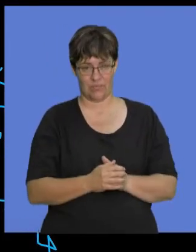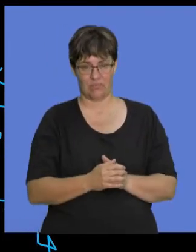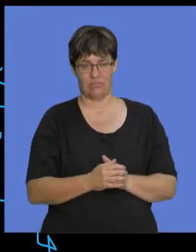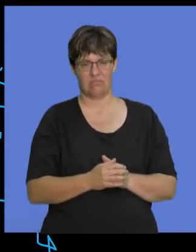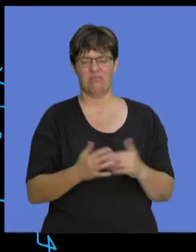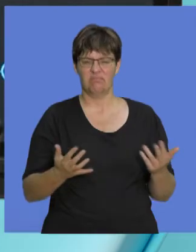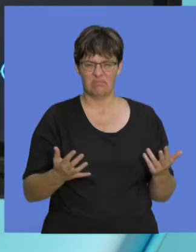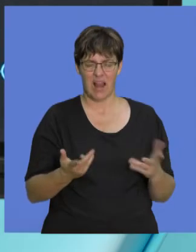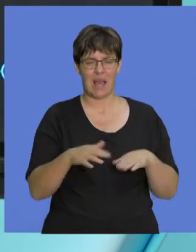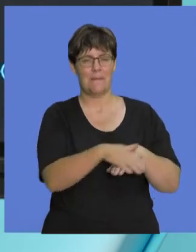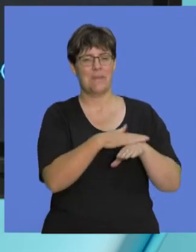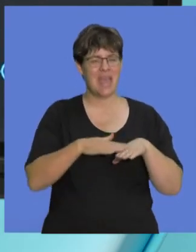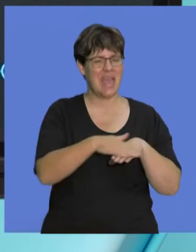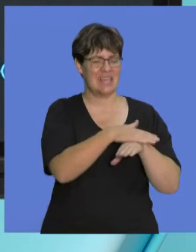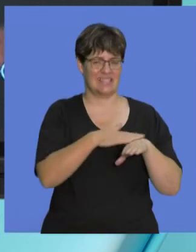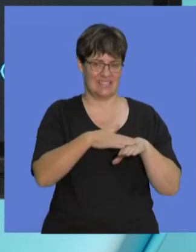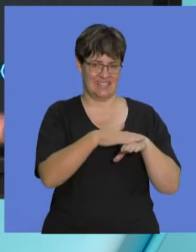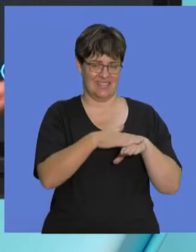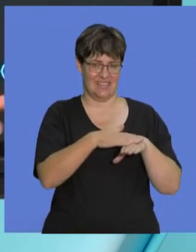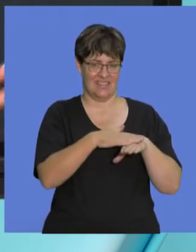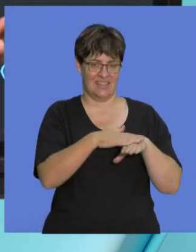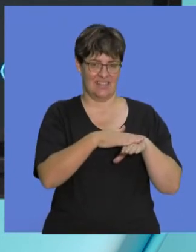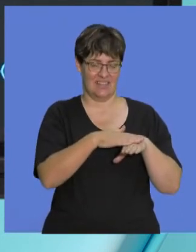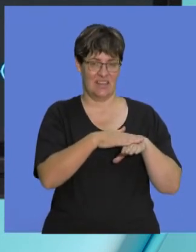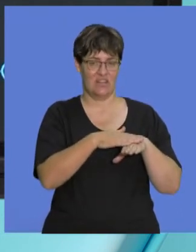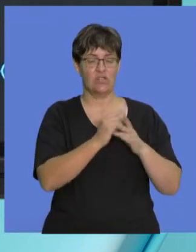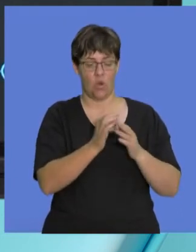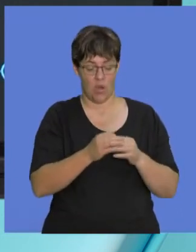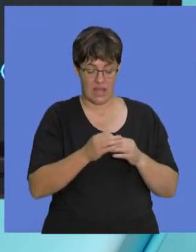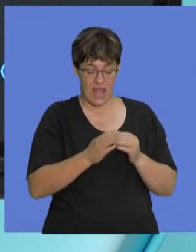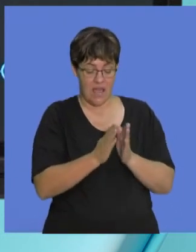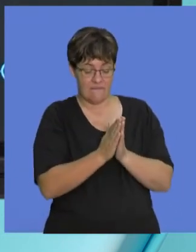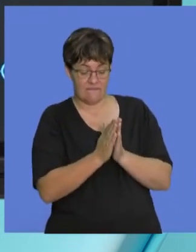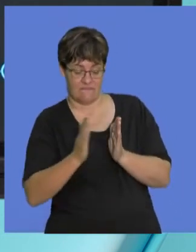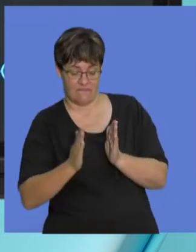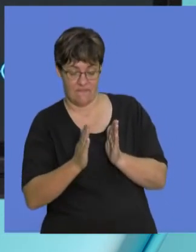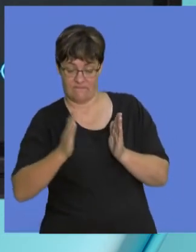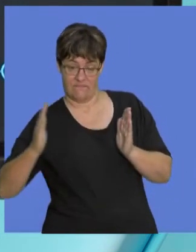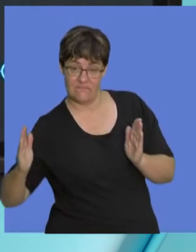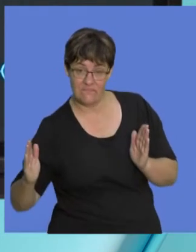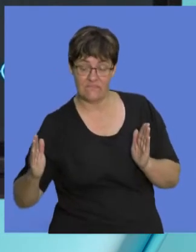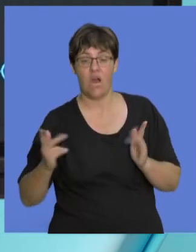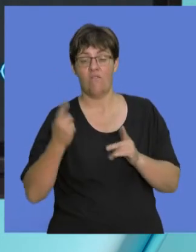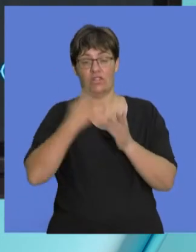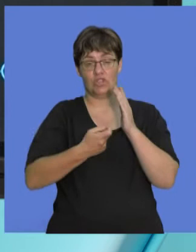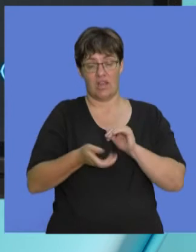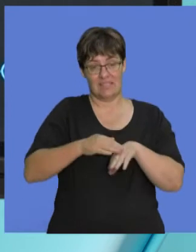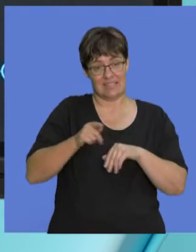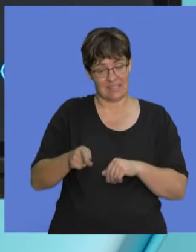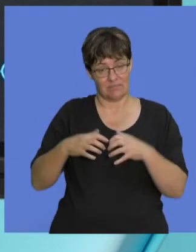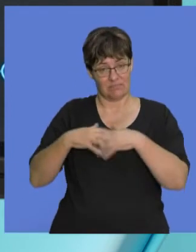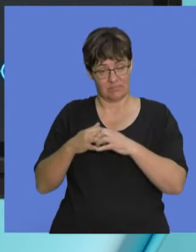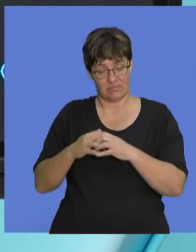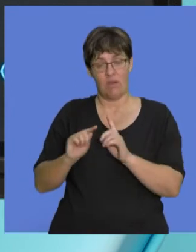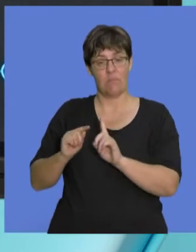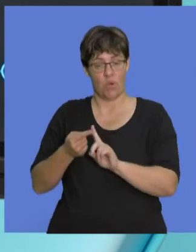know. So this is just a basic idea in terms of how does the distance from the surface of the